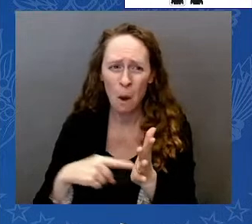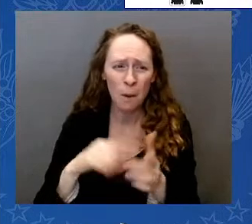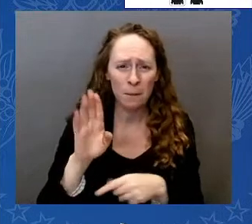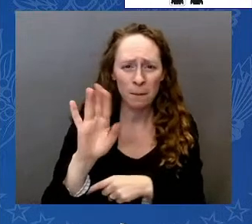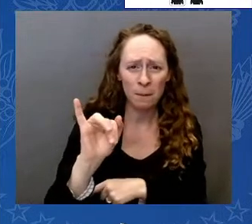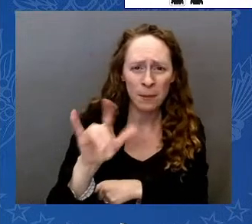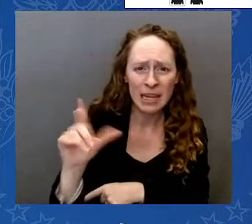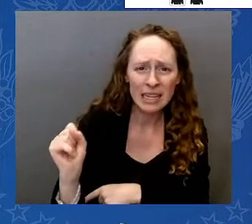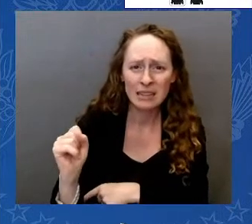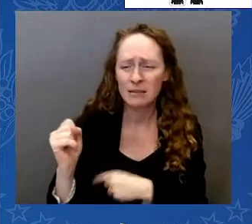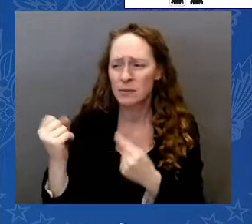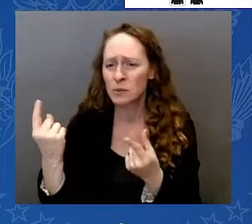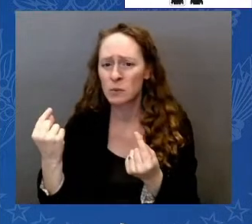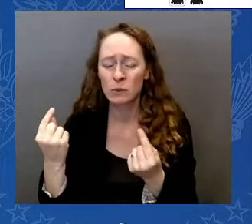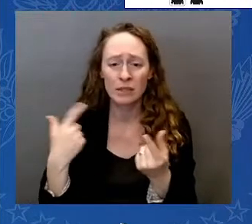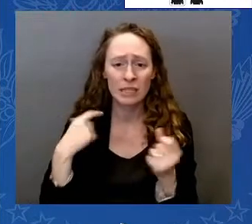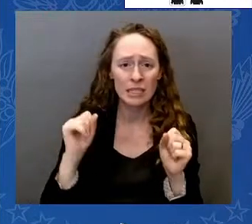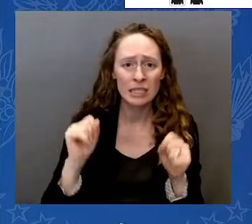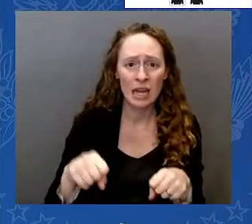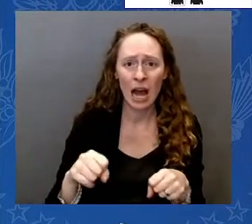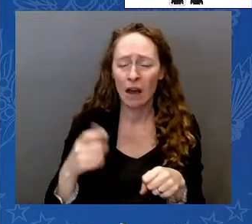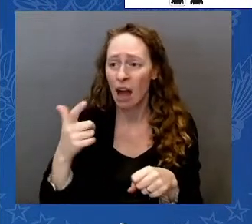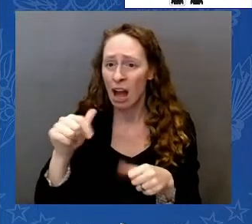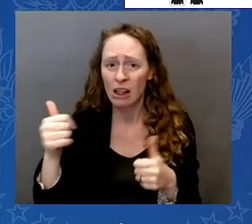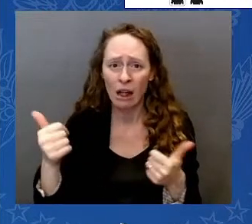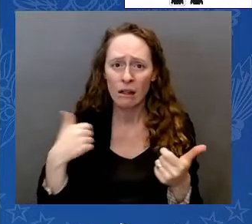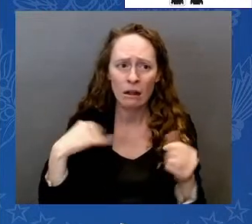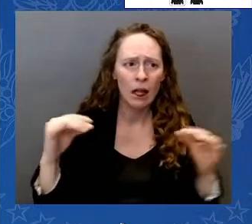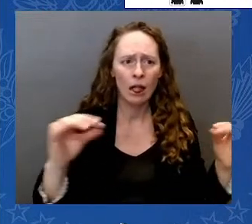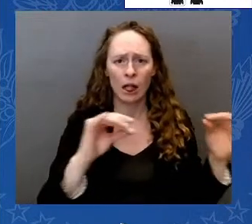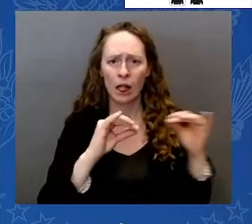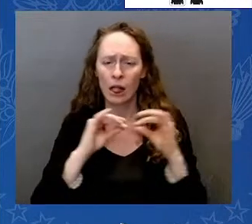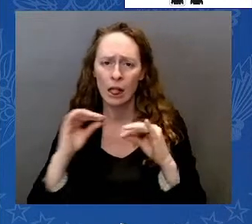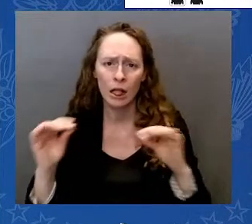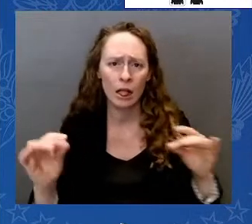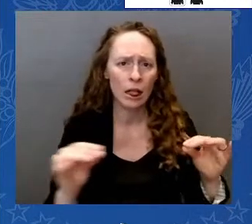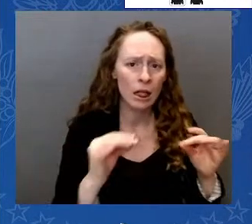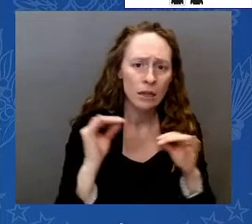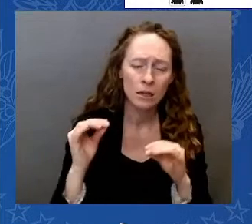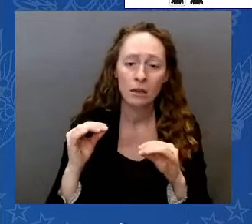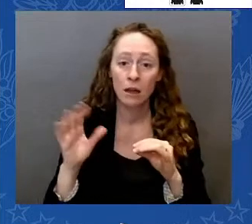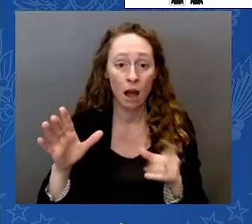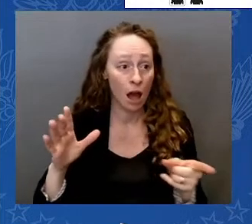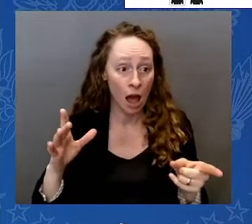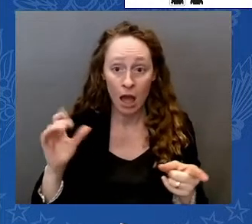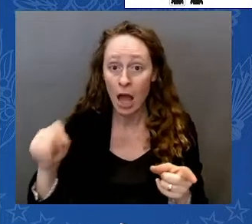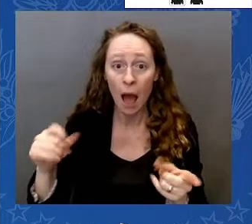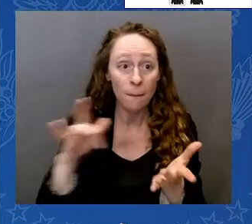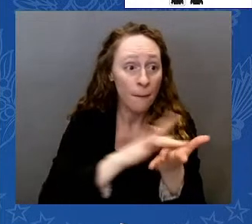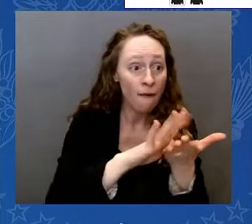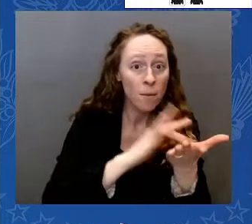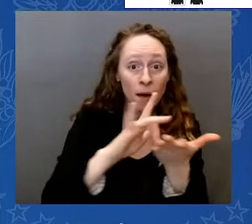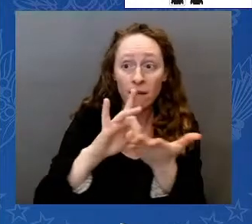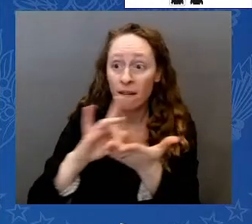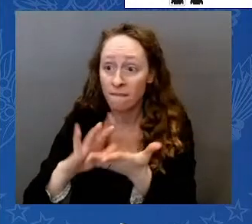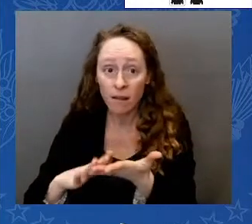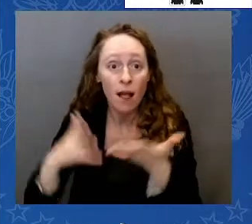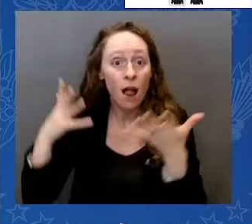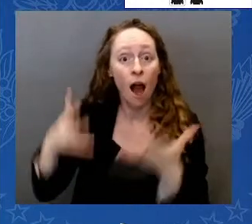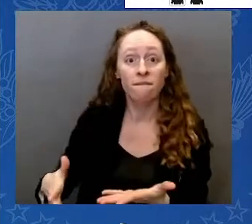do that, do we have a little bit of breathing room, my dad used to say. Just a little bit of breathing room after that's done. We don't have to